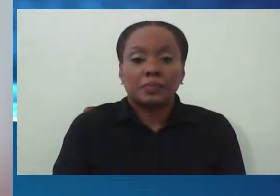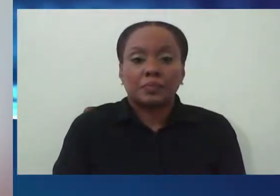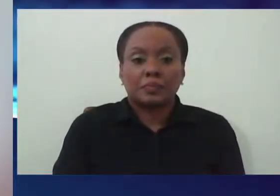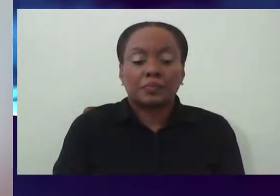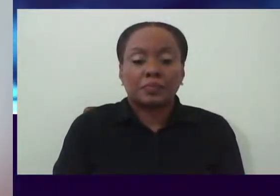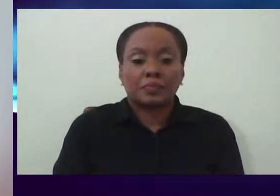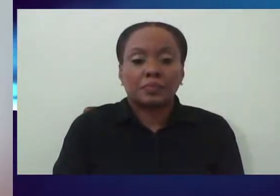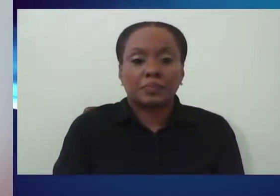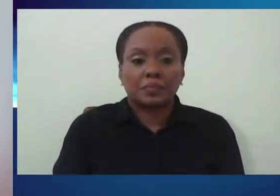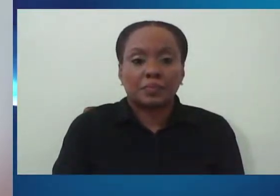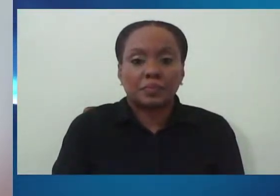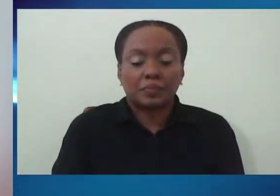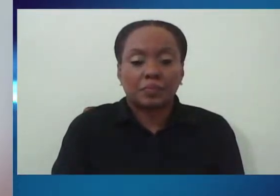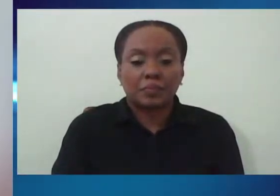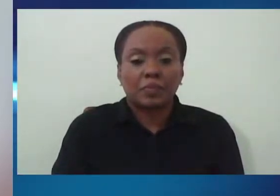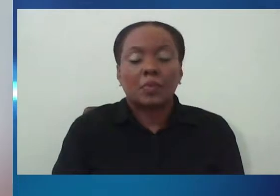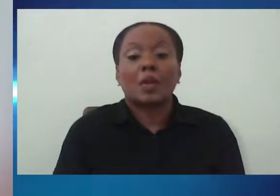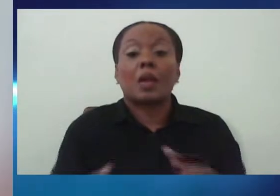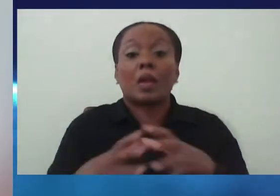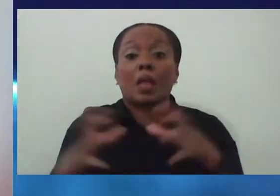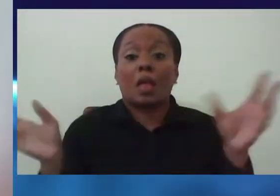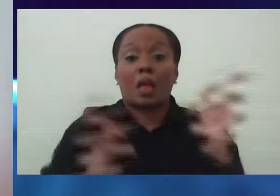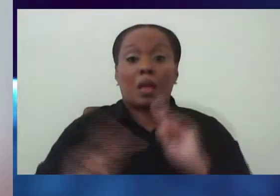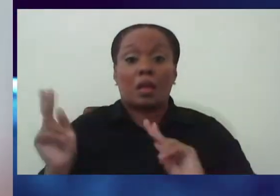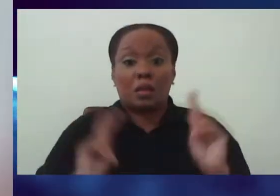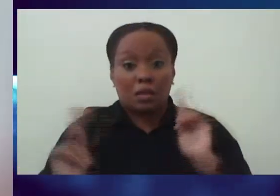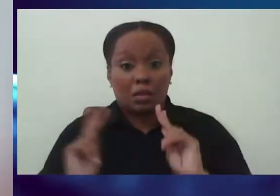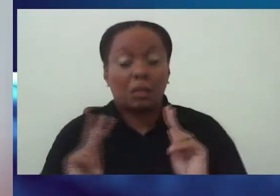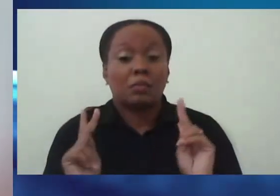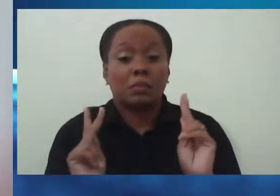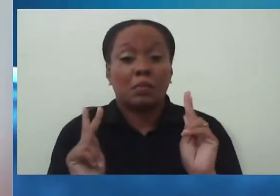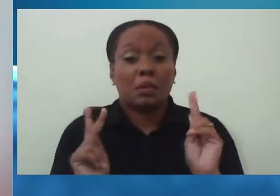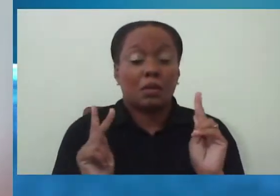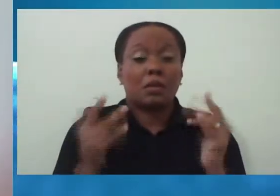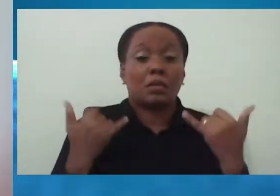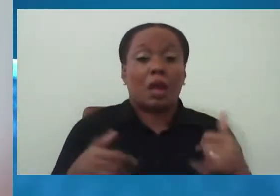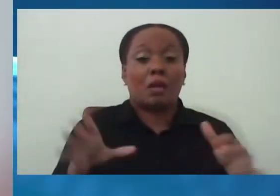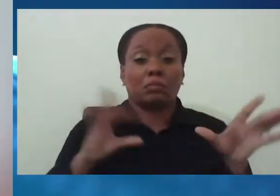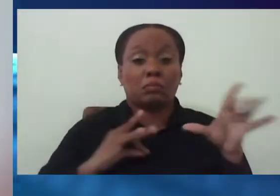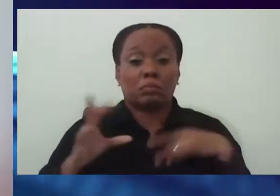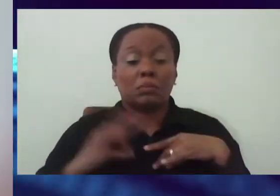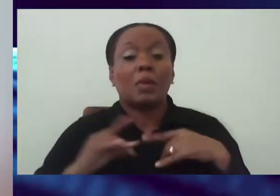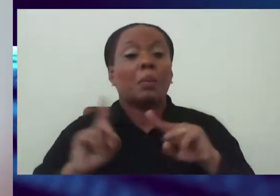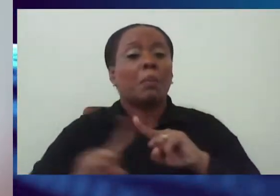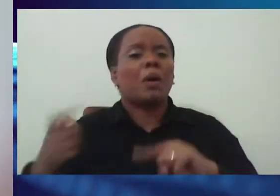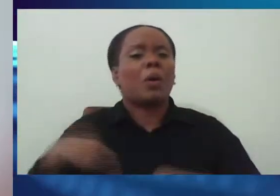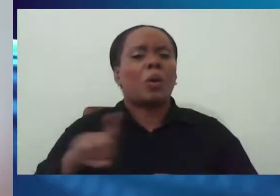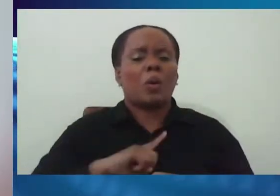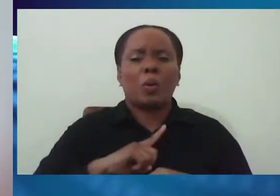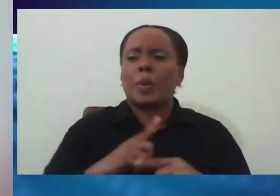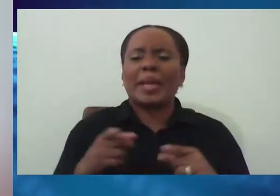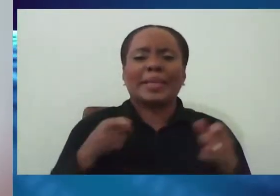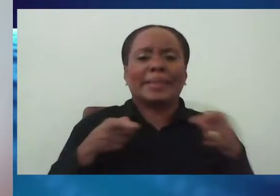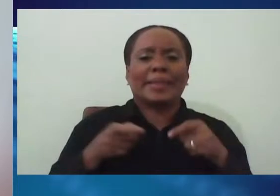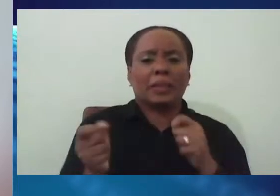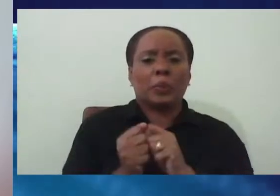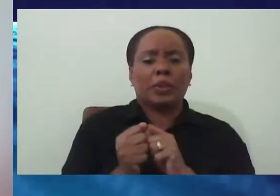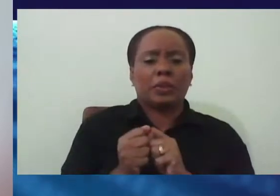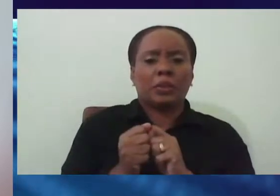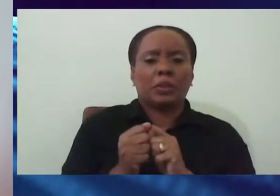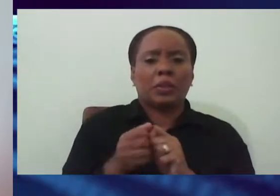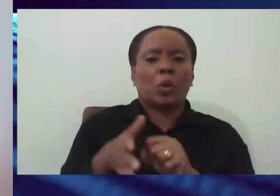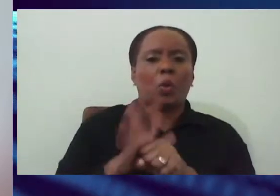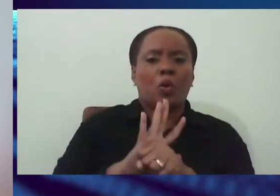ground, one, and two, with the fact that we've been managing this for some time, we felt it was important to put information in the